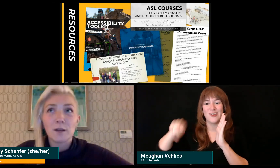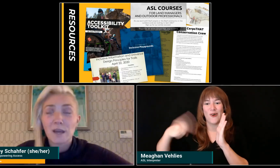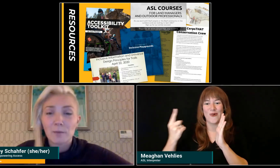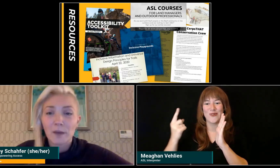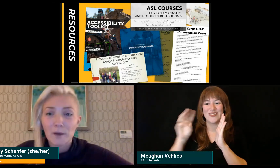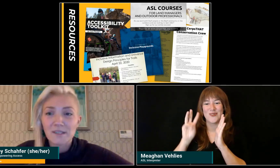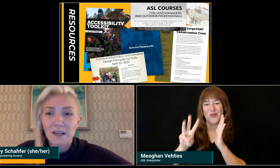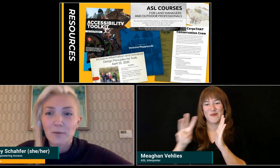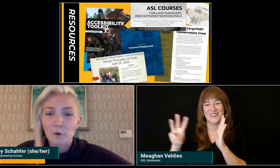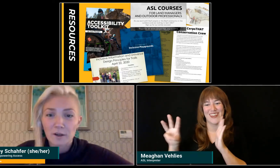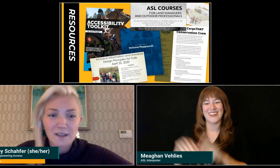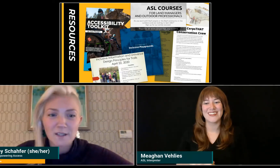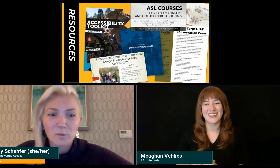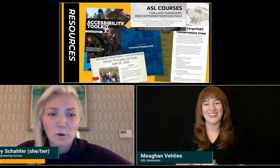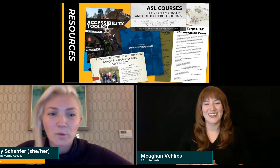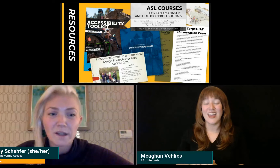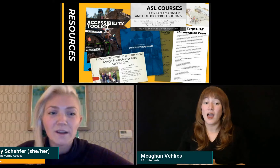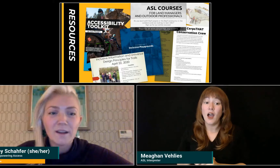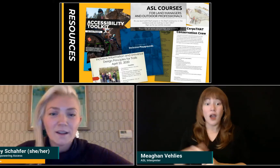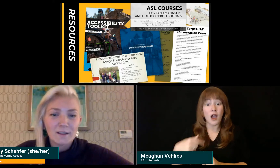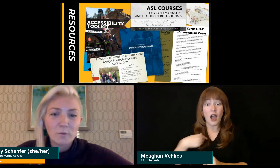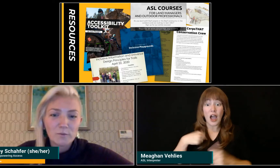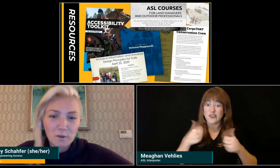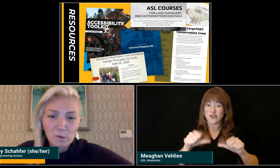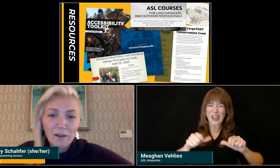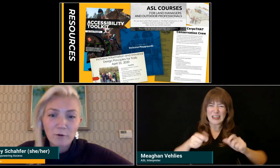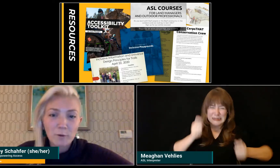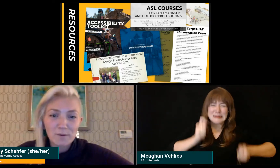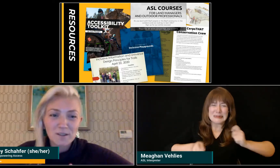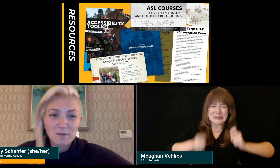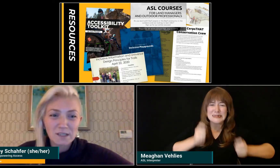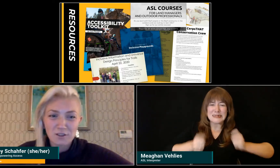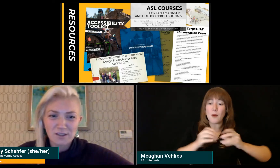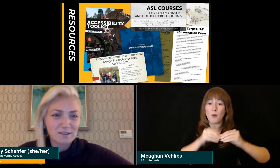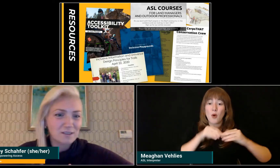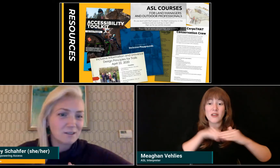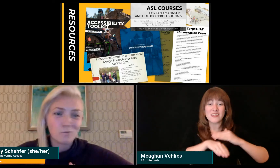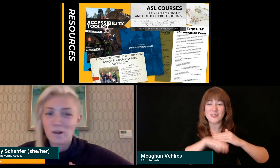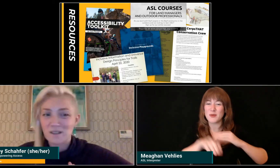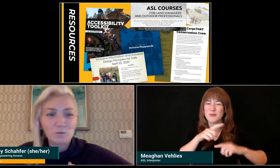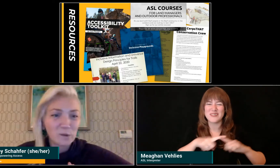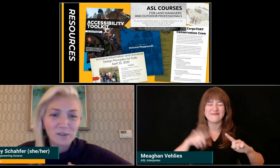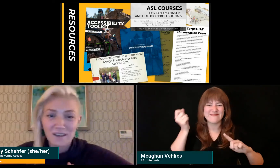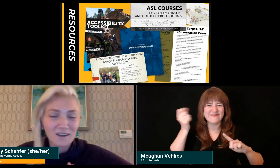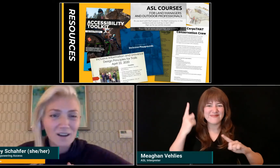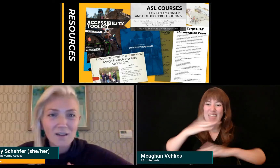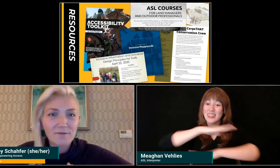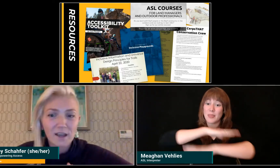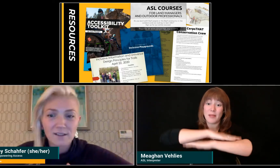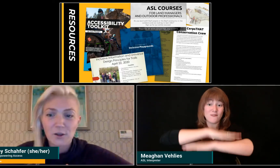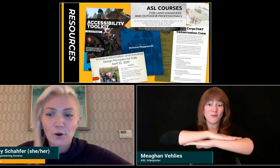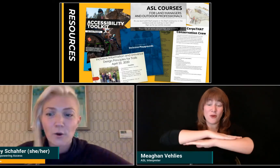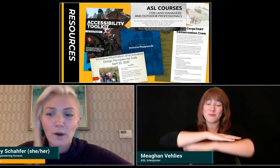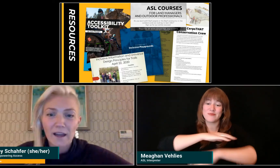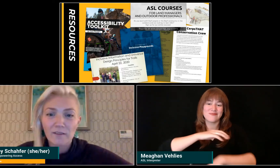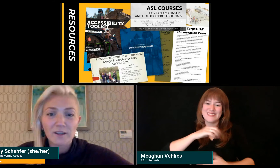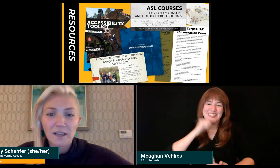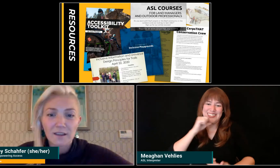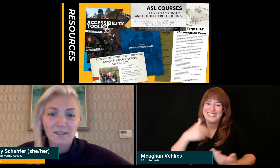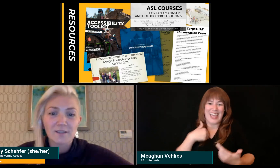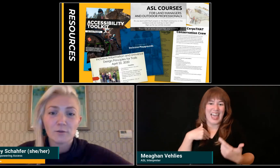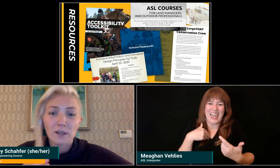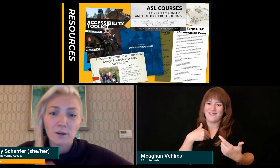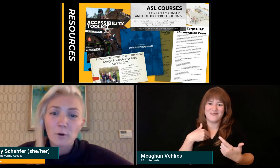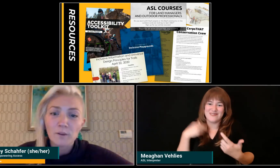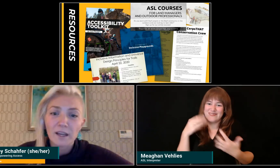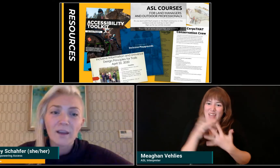go through and make my website more accessible, but the platform I was using just wasn't built in enough. And so I have a